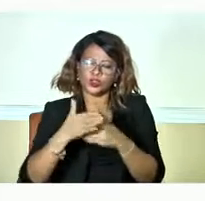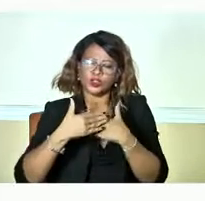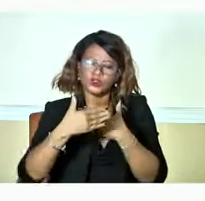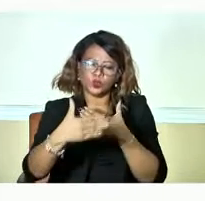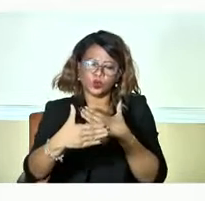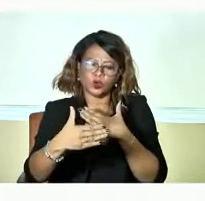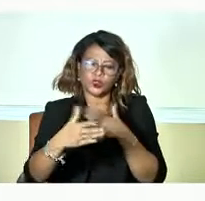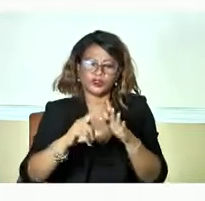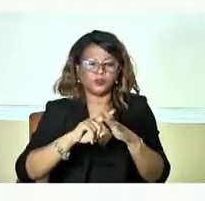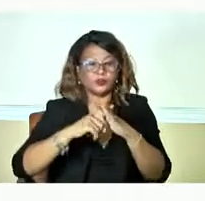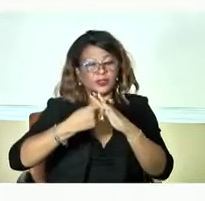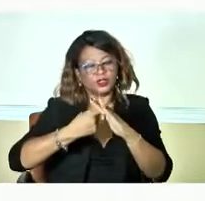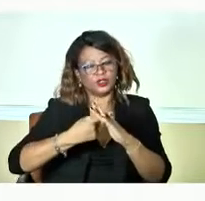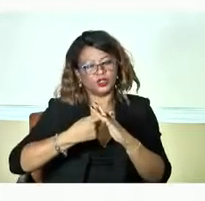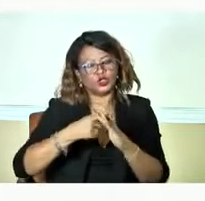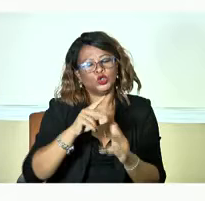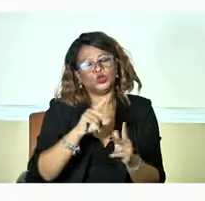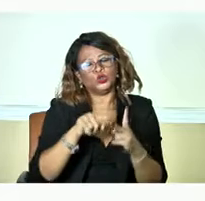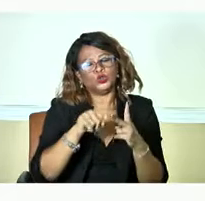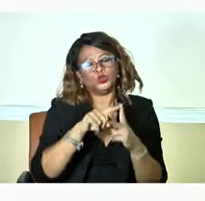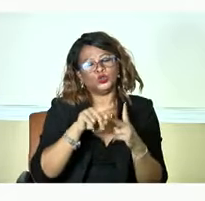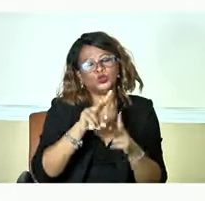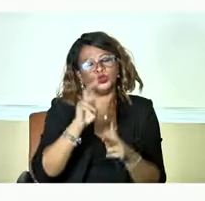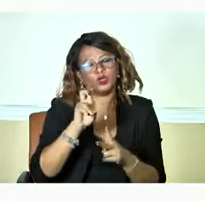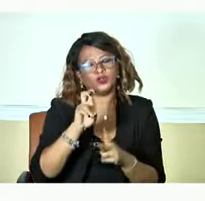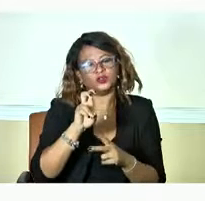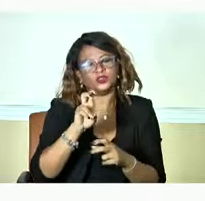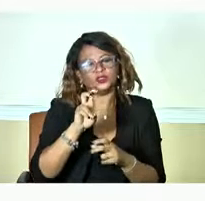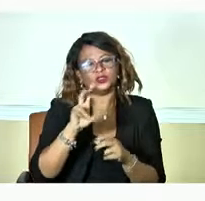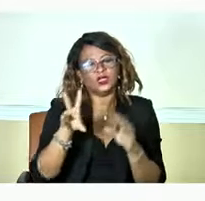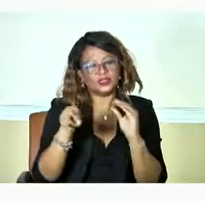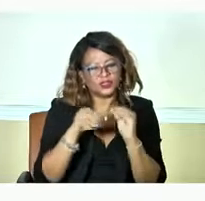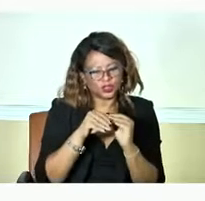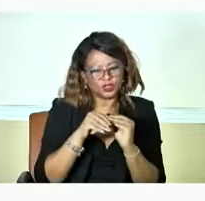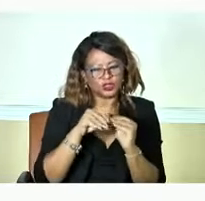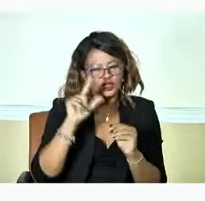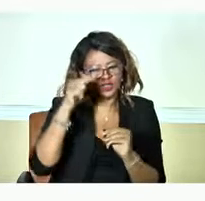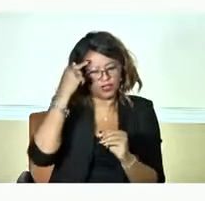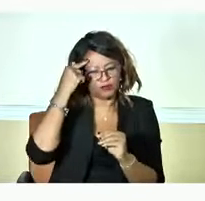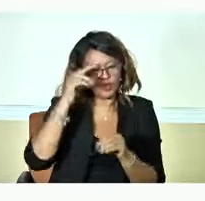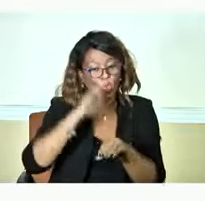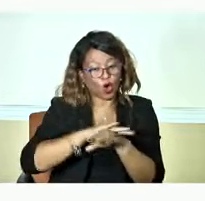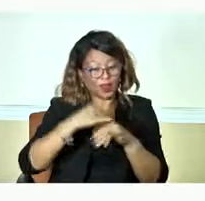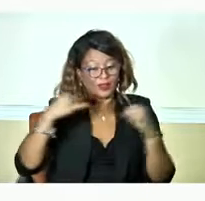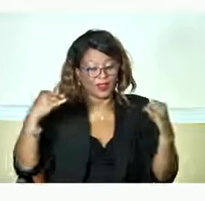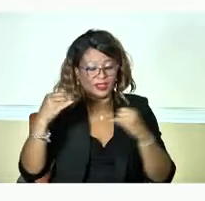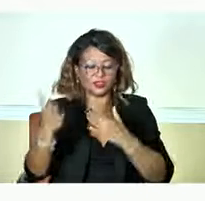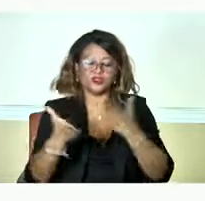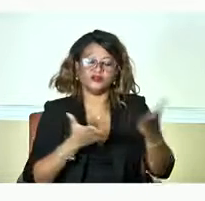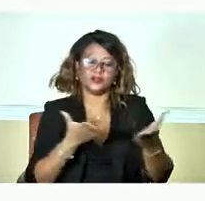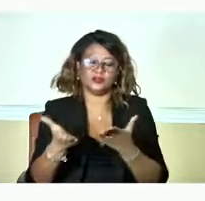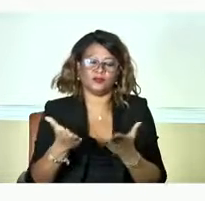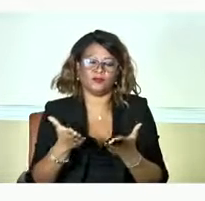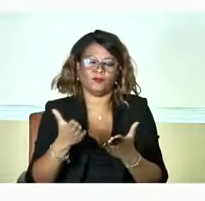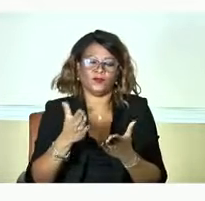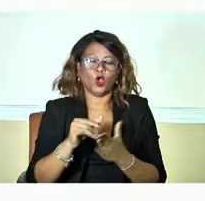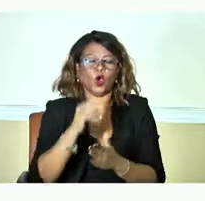towards implementing 200 additional government online services on